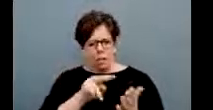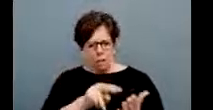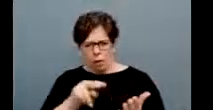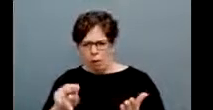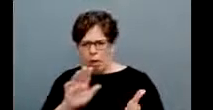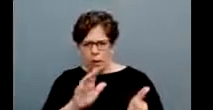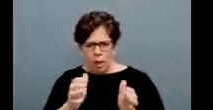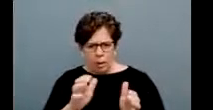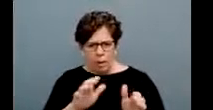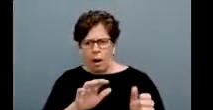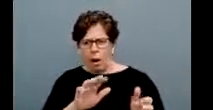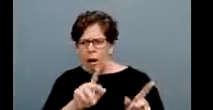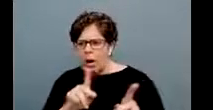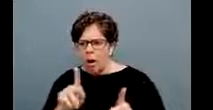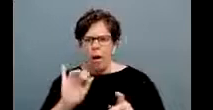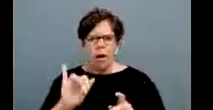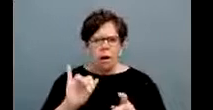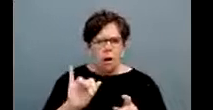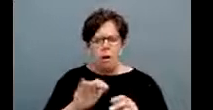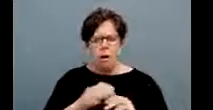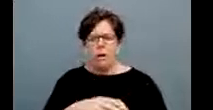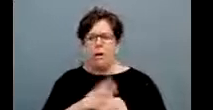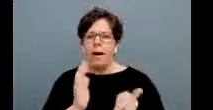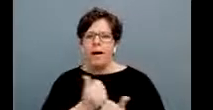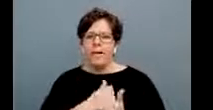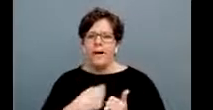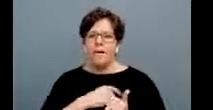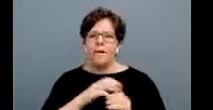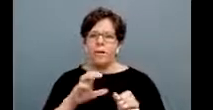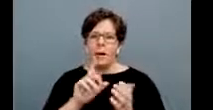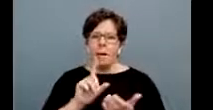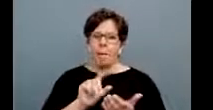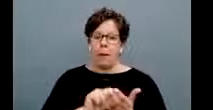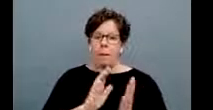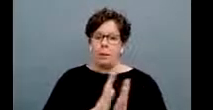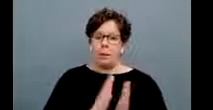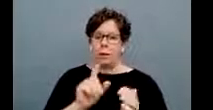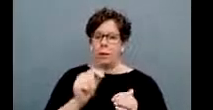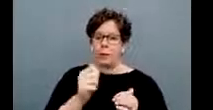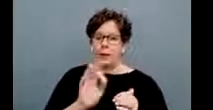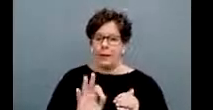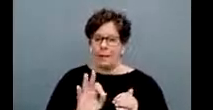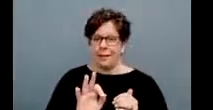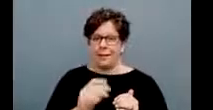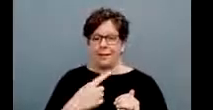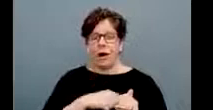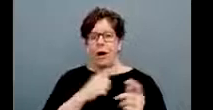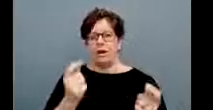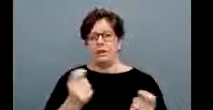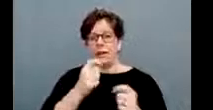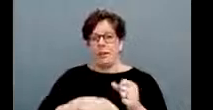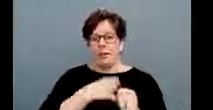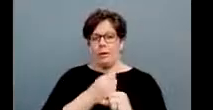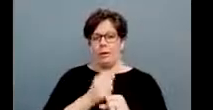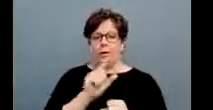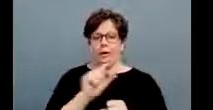contrast them. And I love that we did it in 2019, which is was our celebratory year of 20